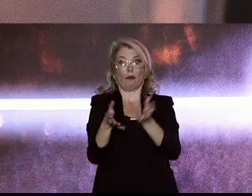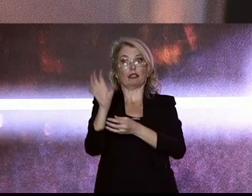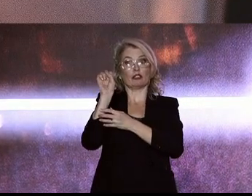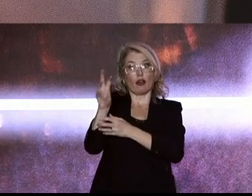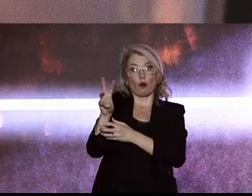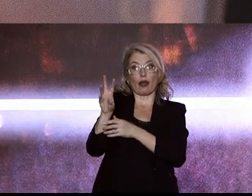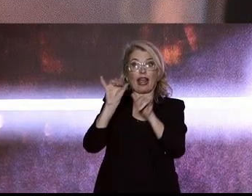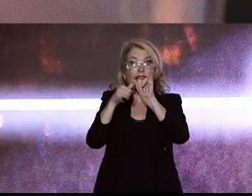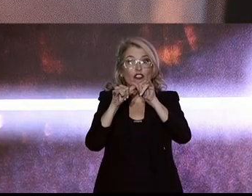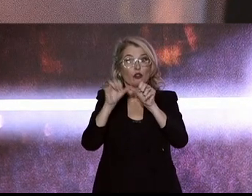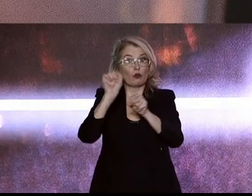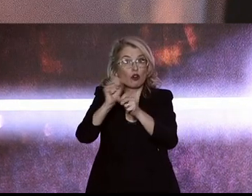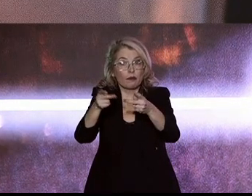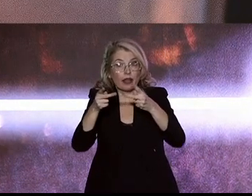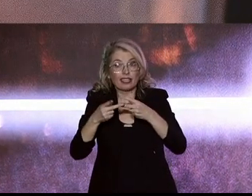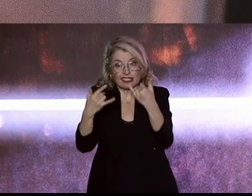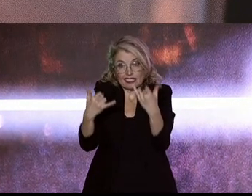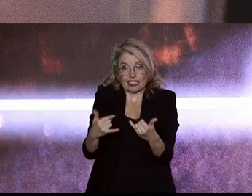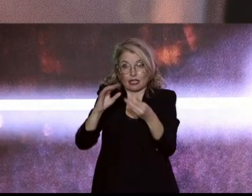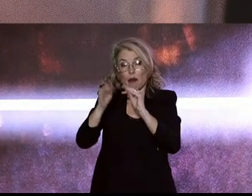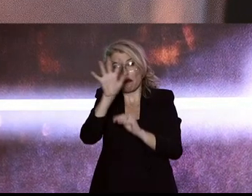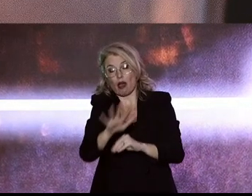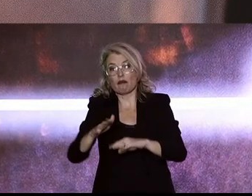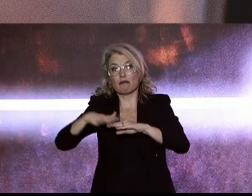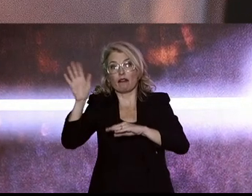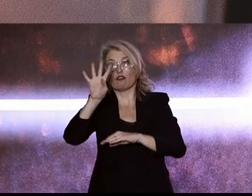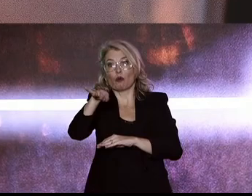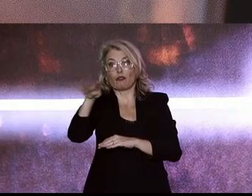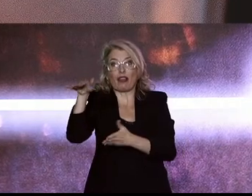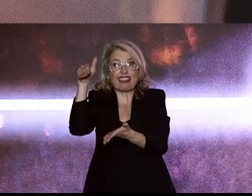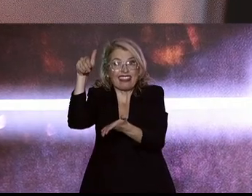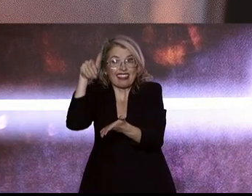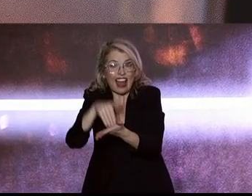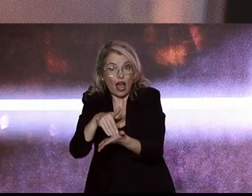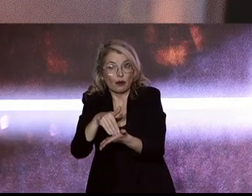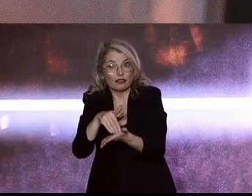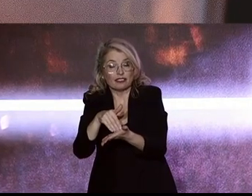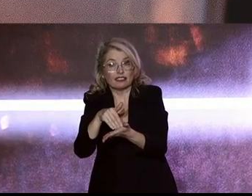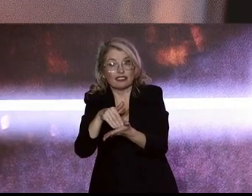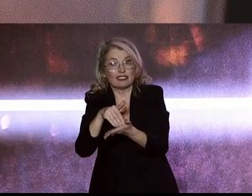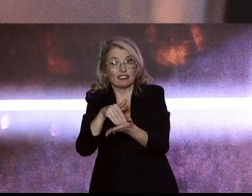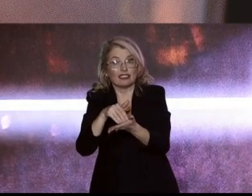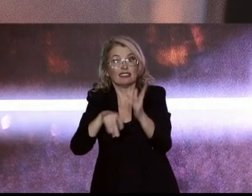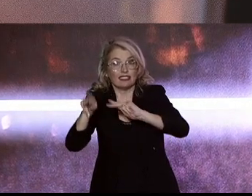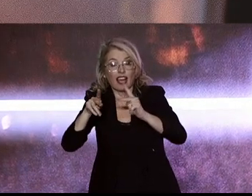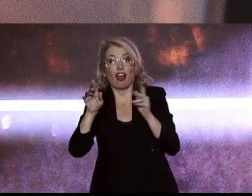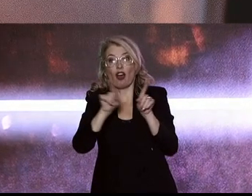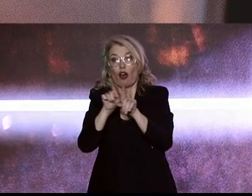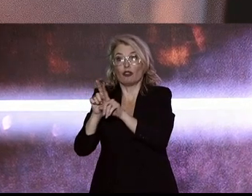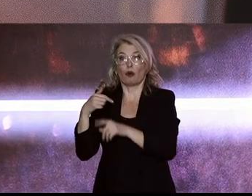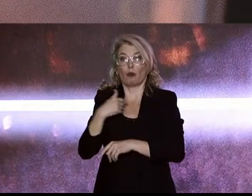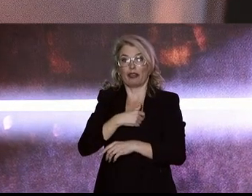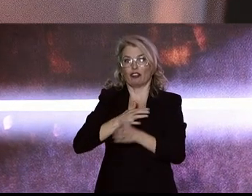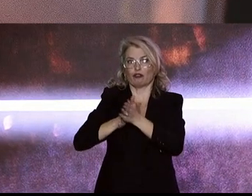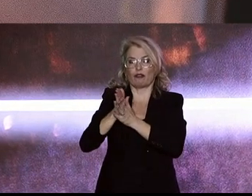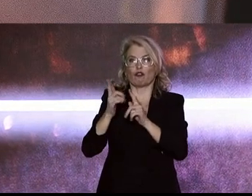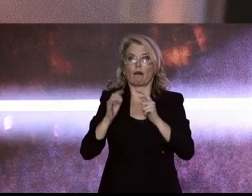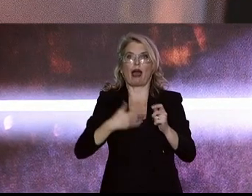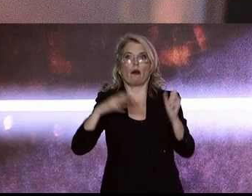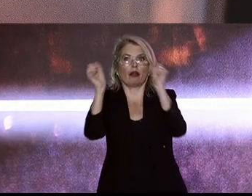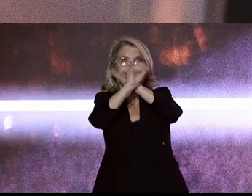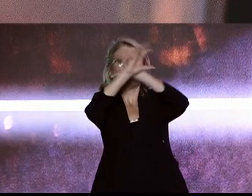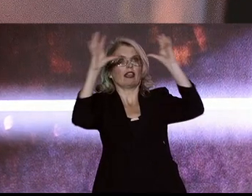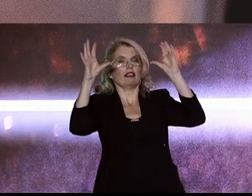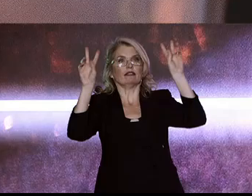software engineering workforce currently numbers more than 44,000. Here as well, we are driven by our